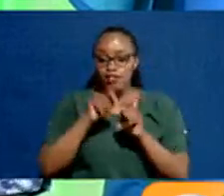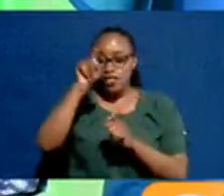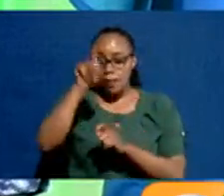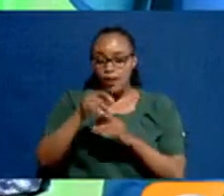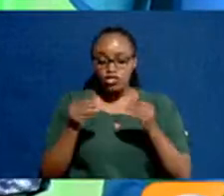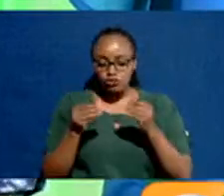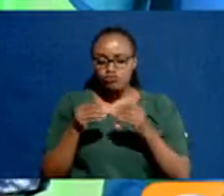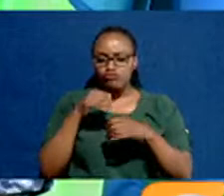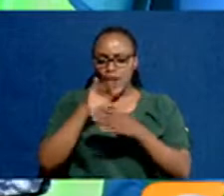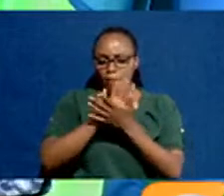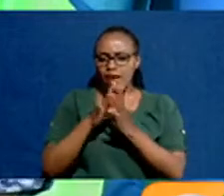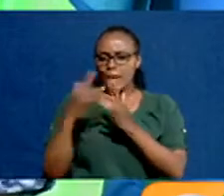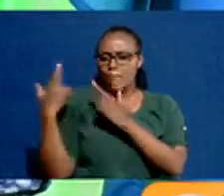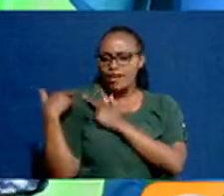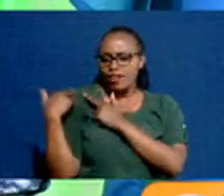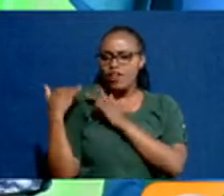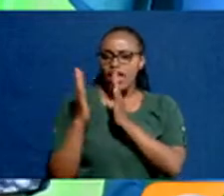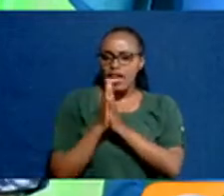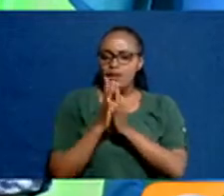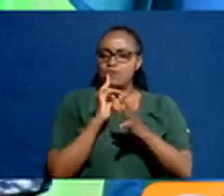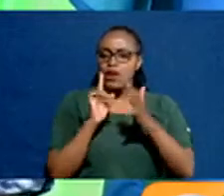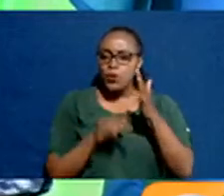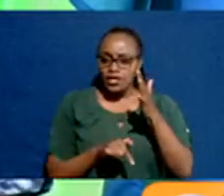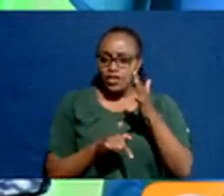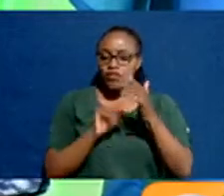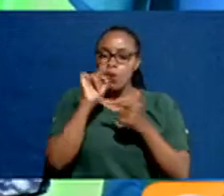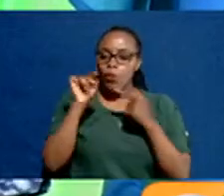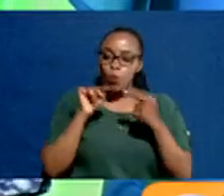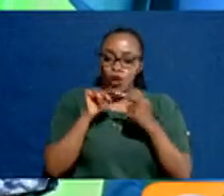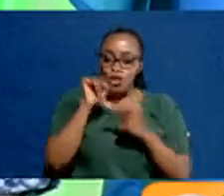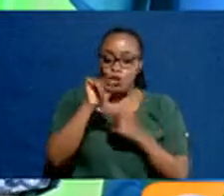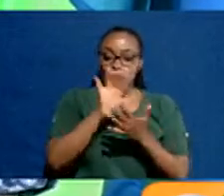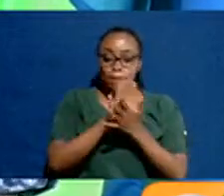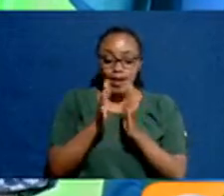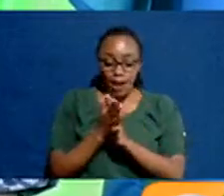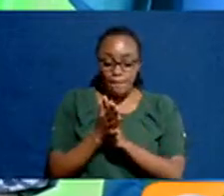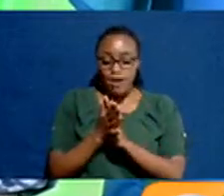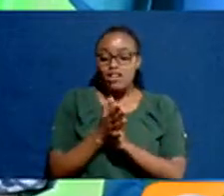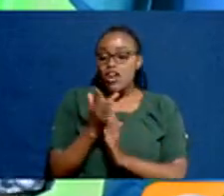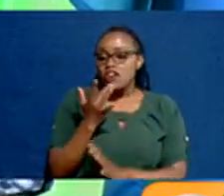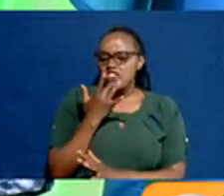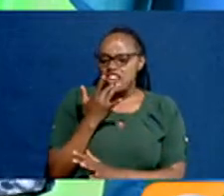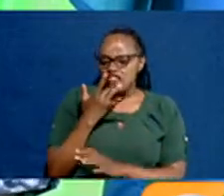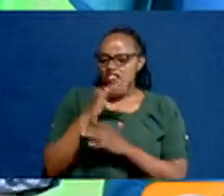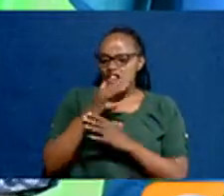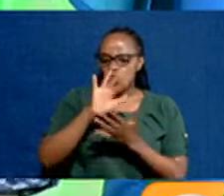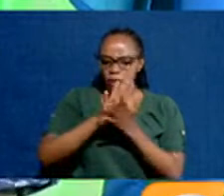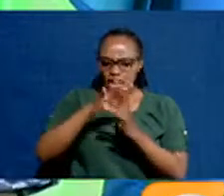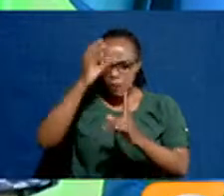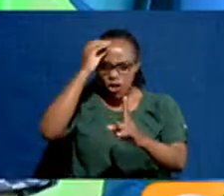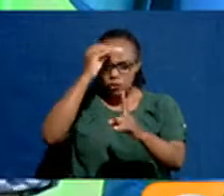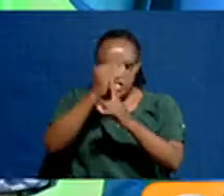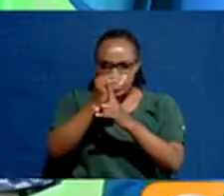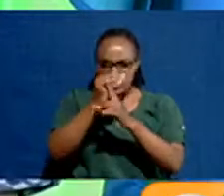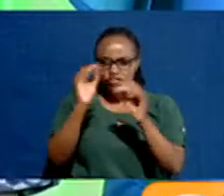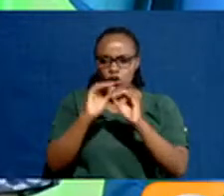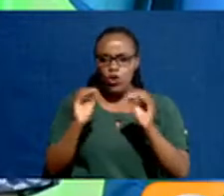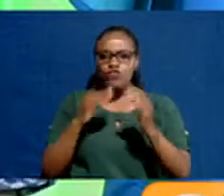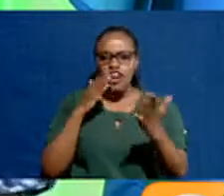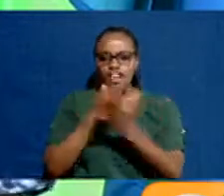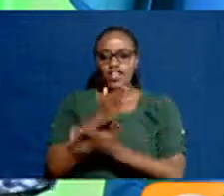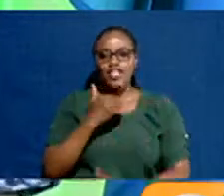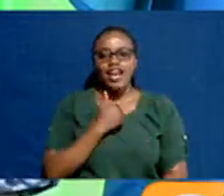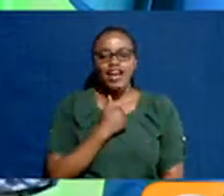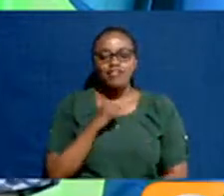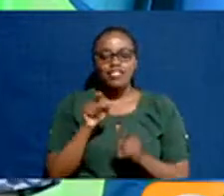to account. And we'll call you out when you become biased, when you are not objective. We have a right